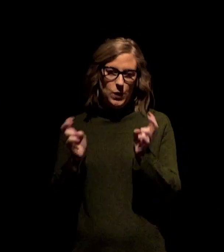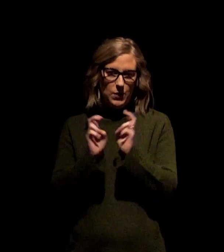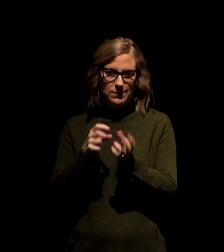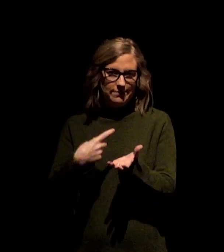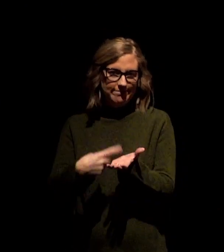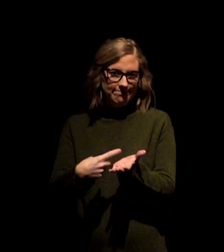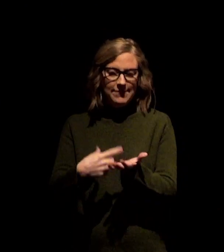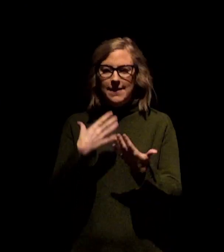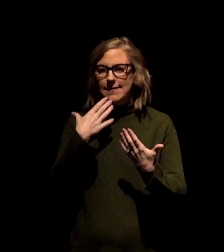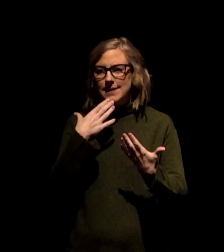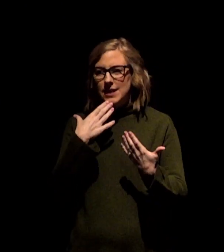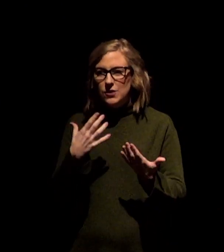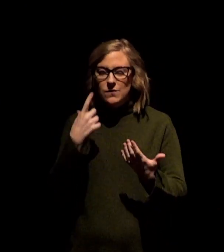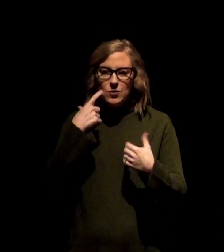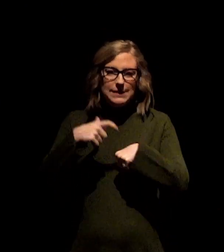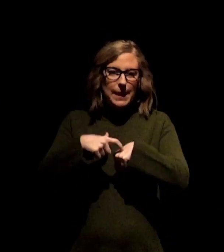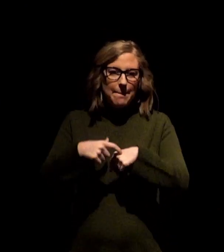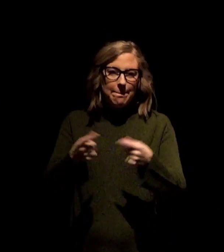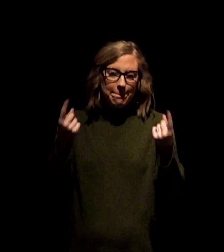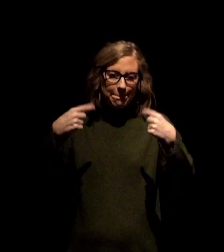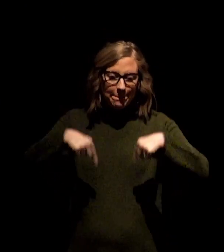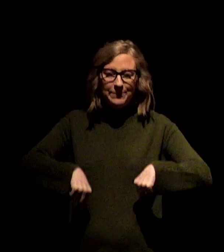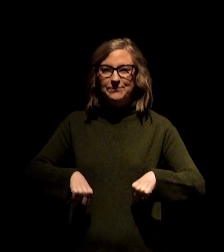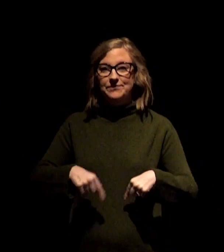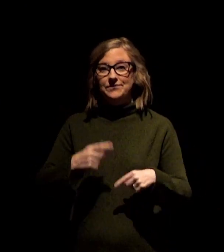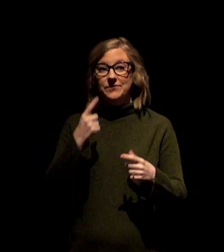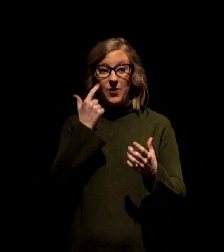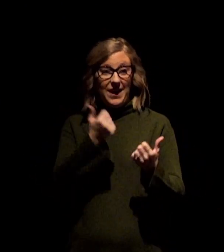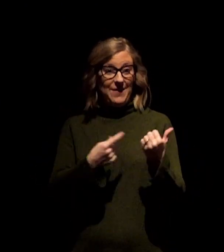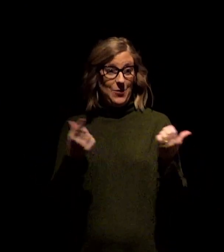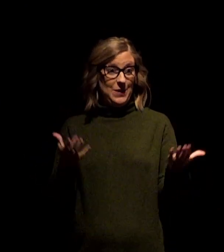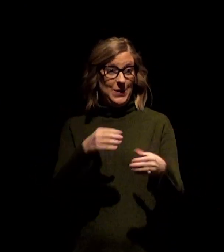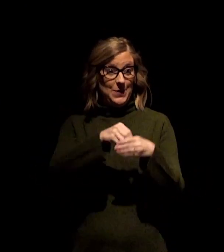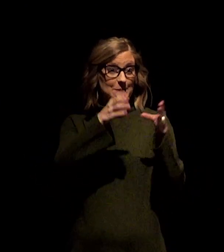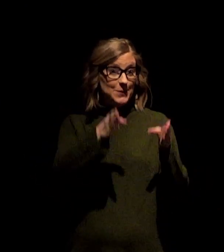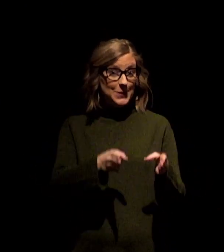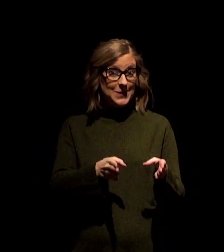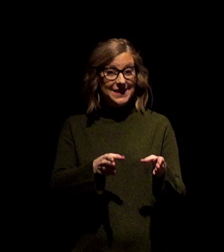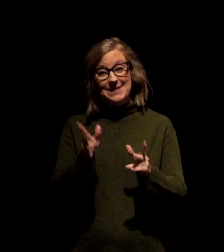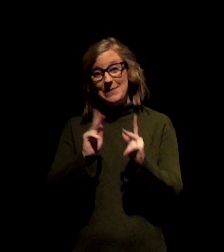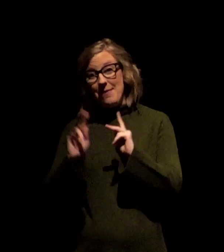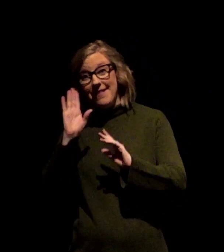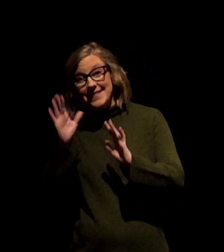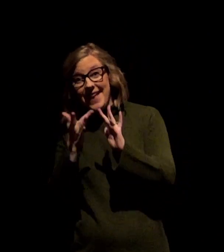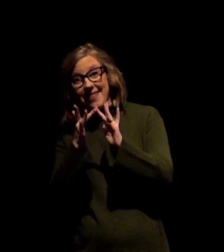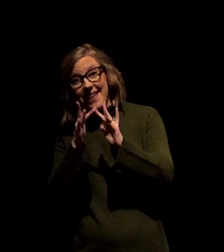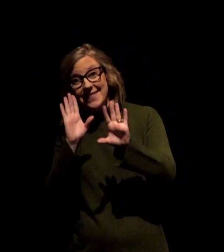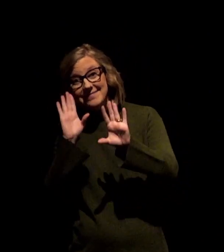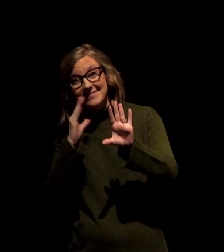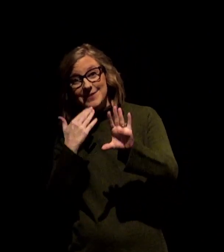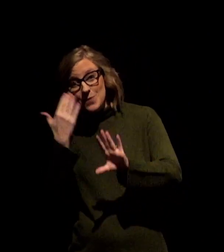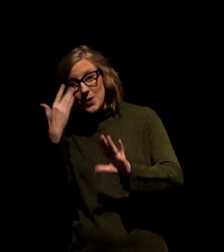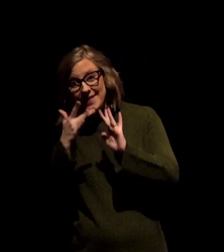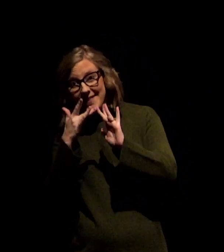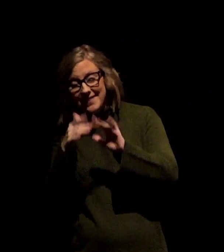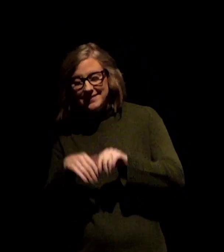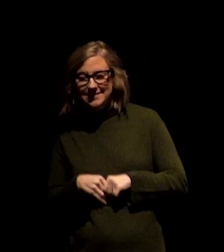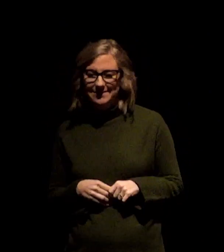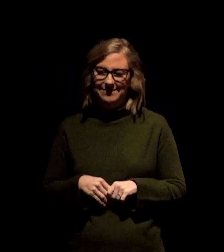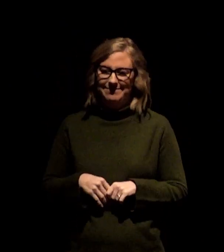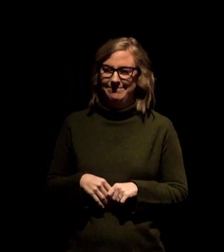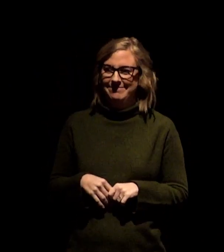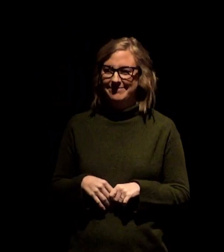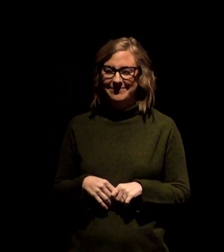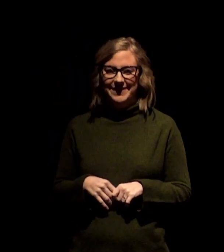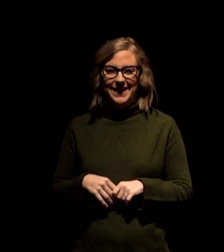for taking the time to be here. Those of you who are here in person and those of you who are here online, good morning.